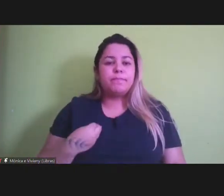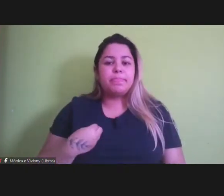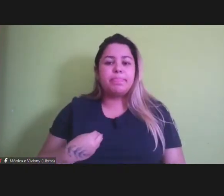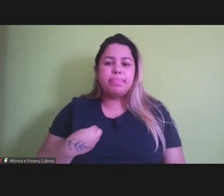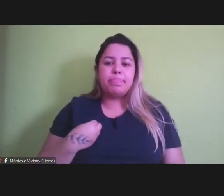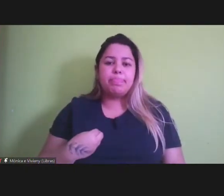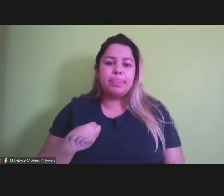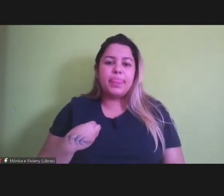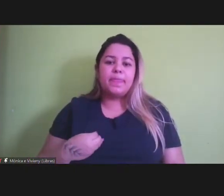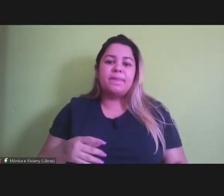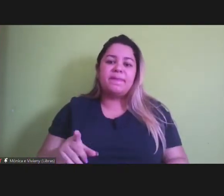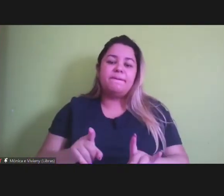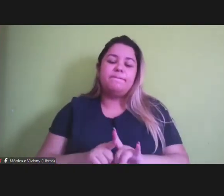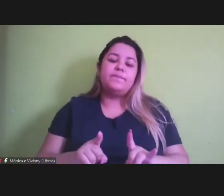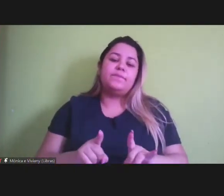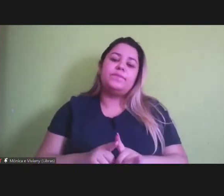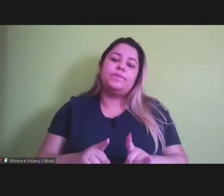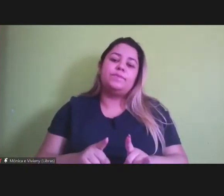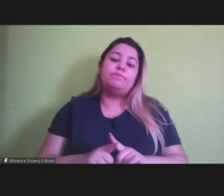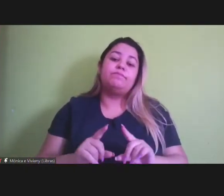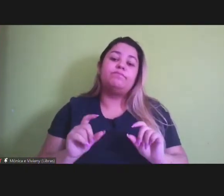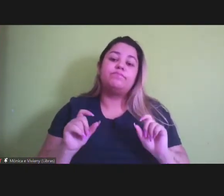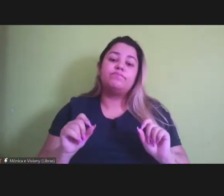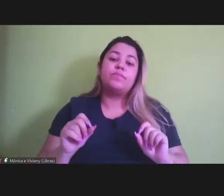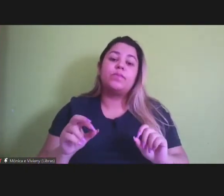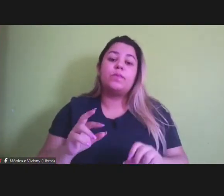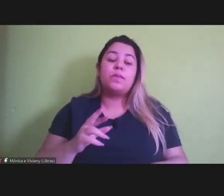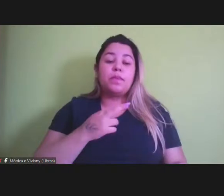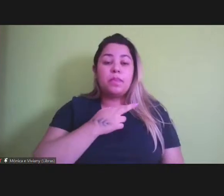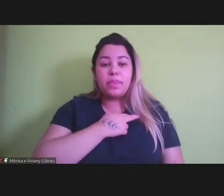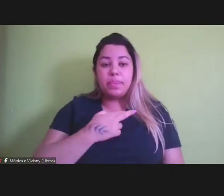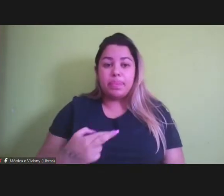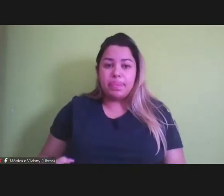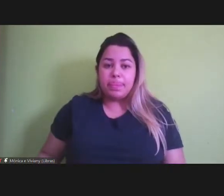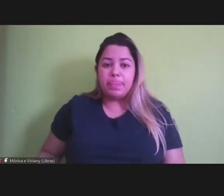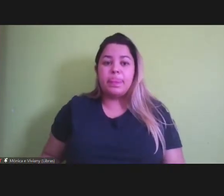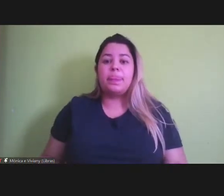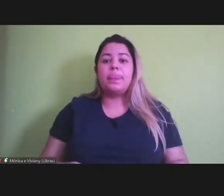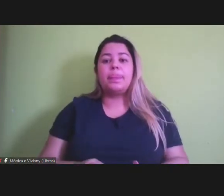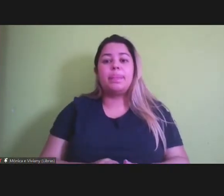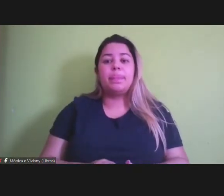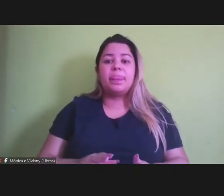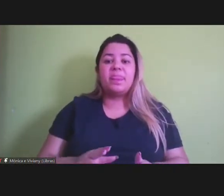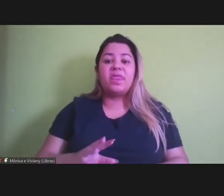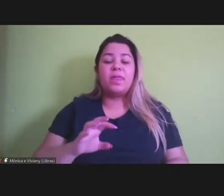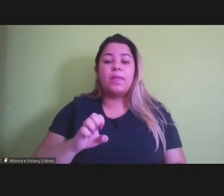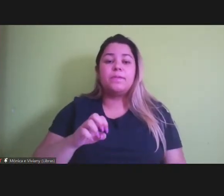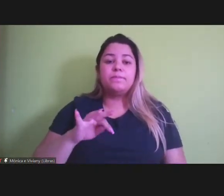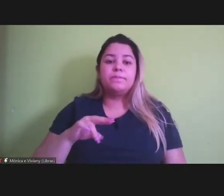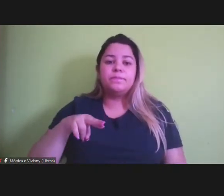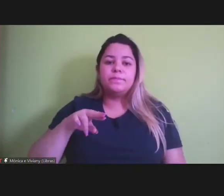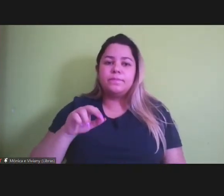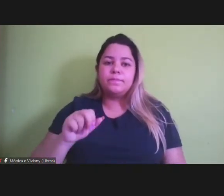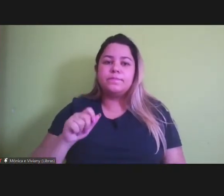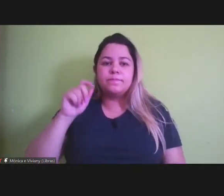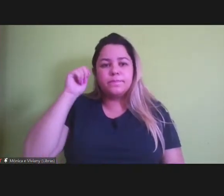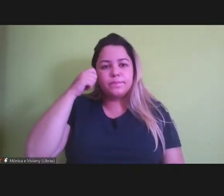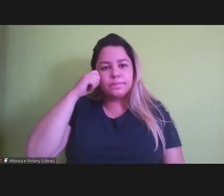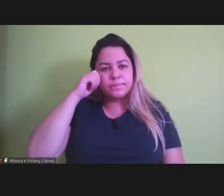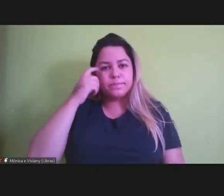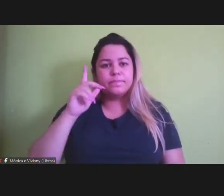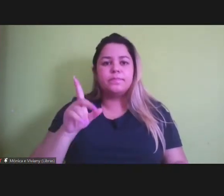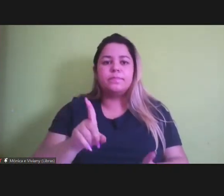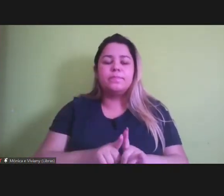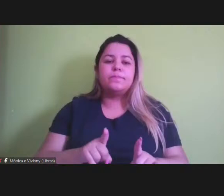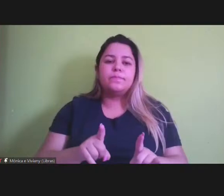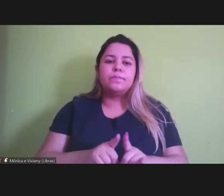life, the singularity of the patient, the dimensions and religions, well, the corporeal and religions of the patients,